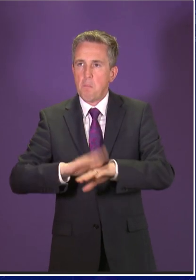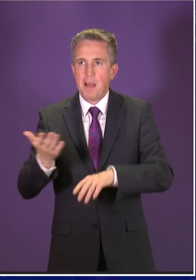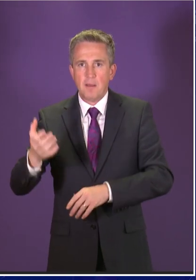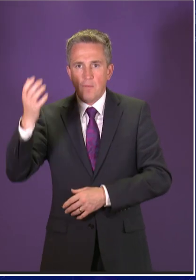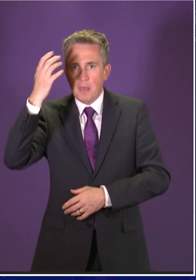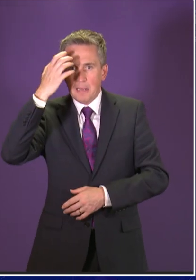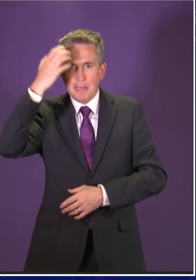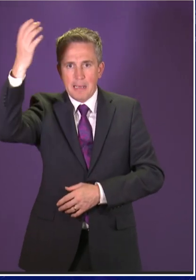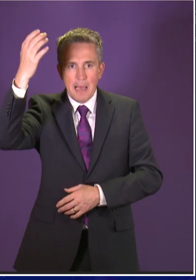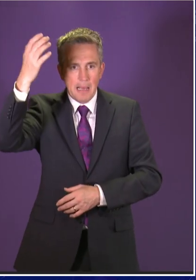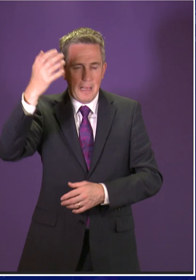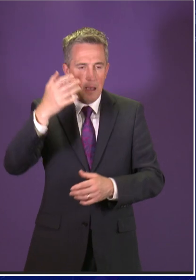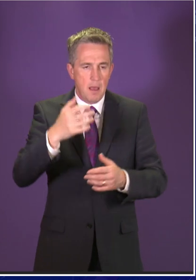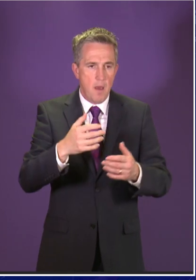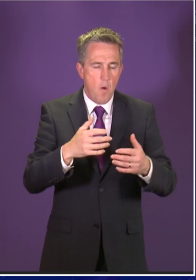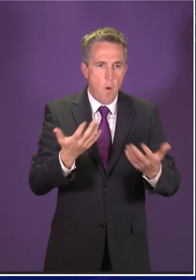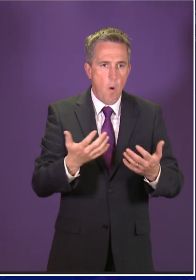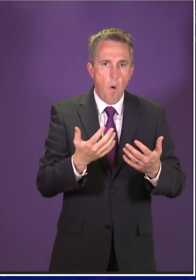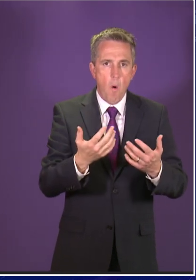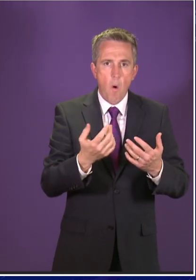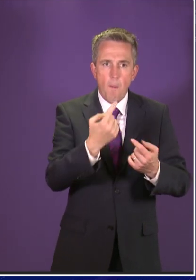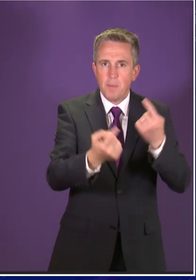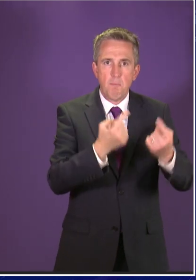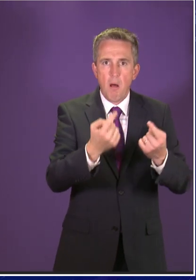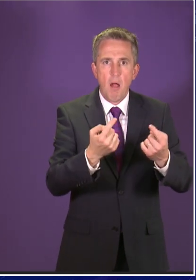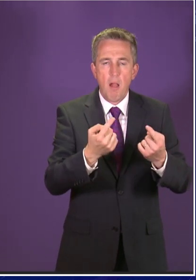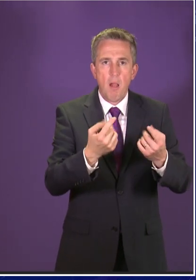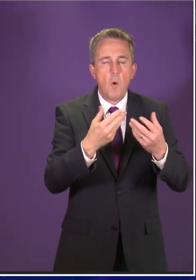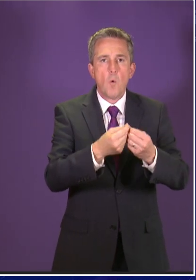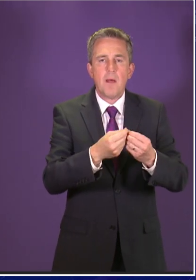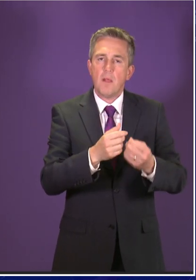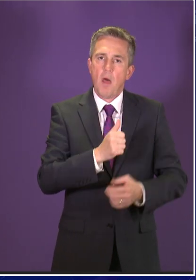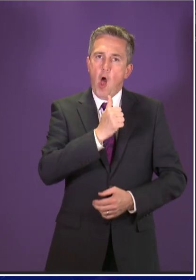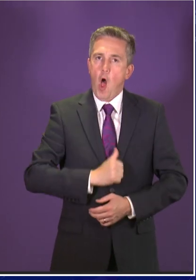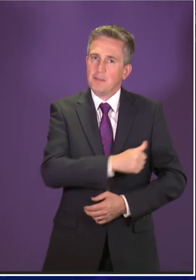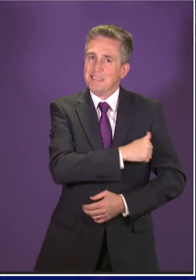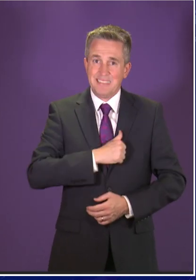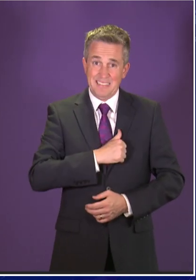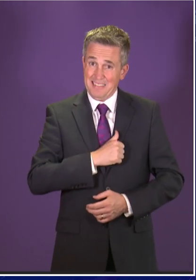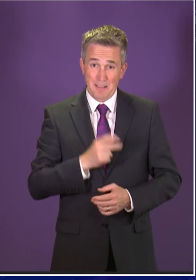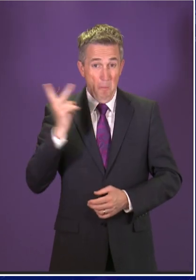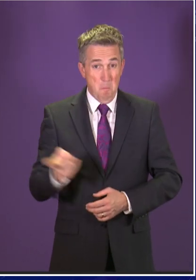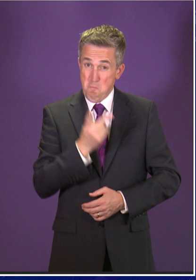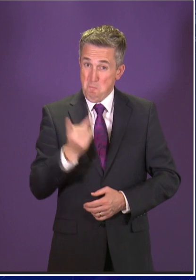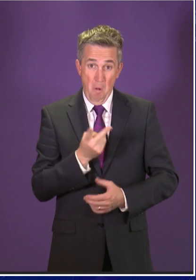it award an extra second to persons with perfect integrity.